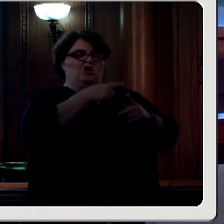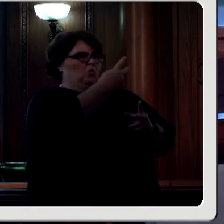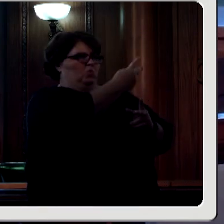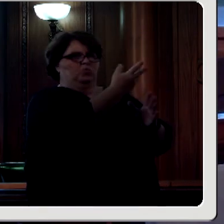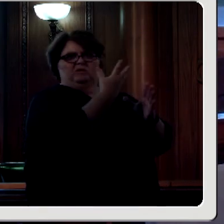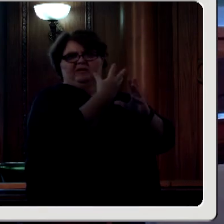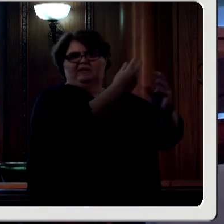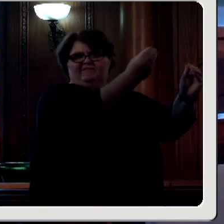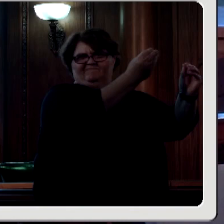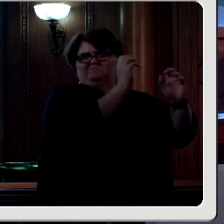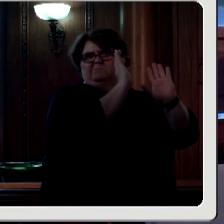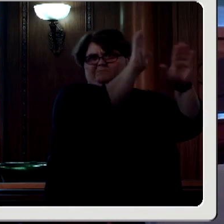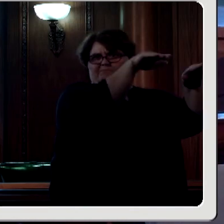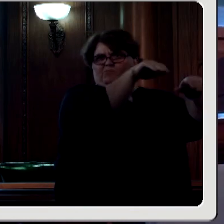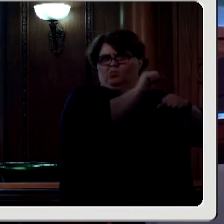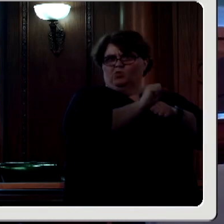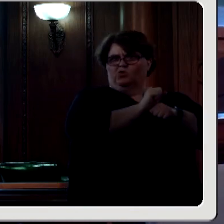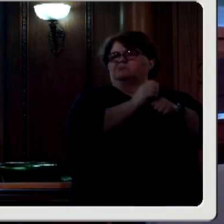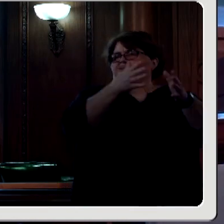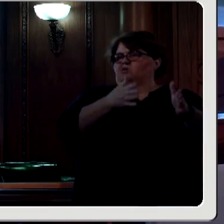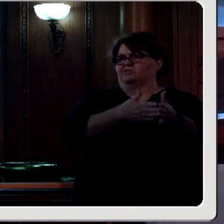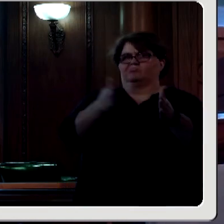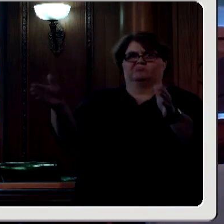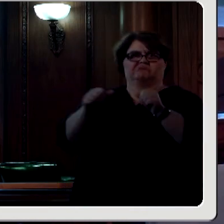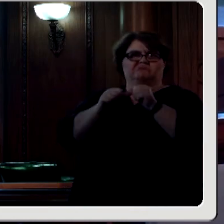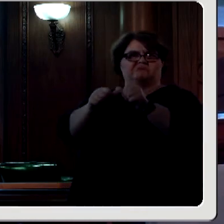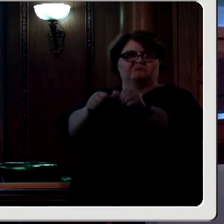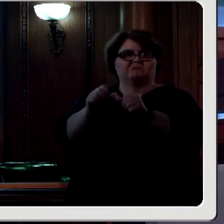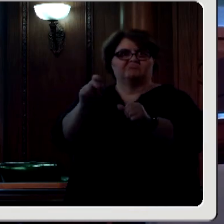cabinet heads' updates and reports.